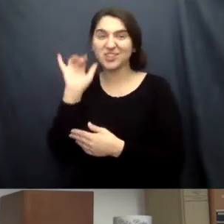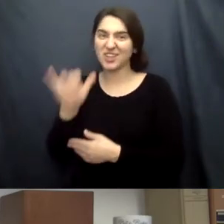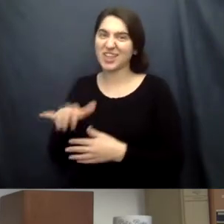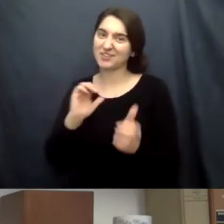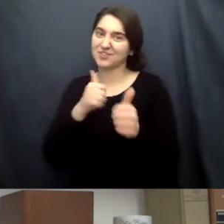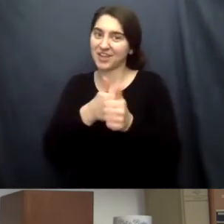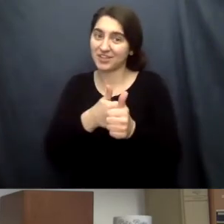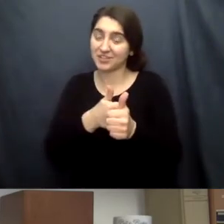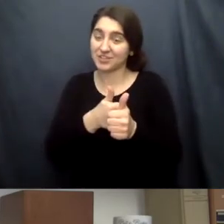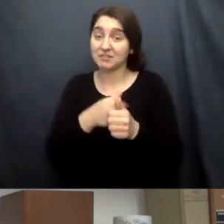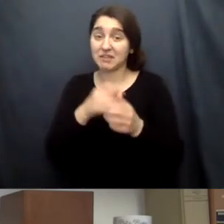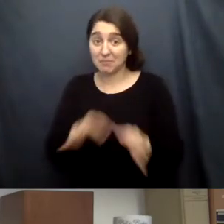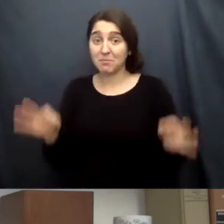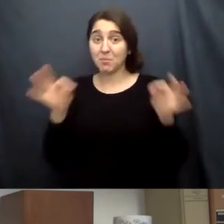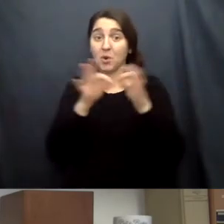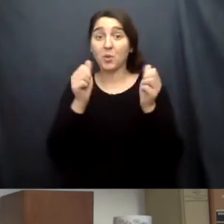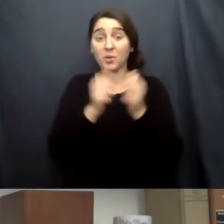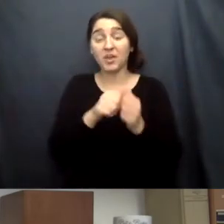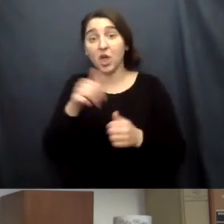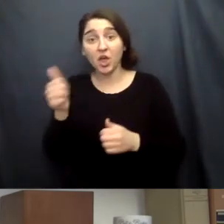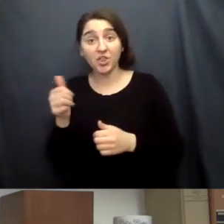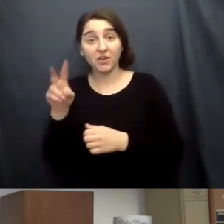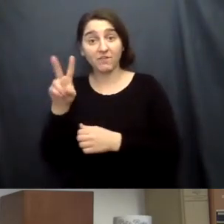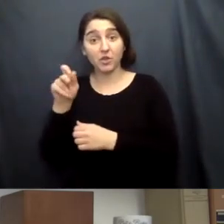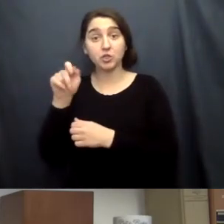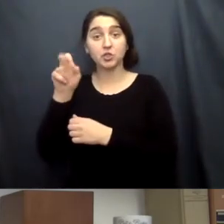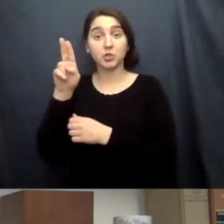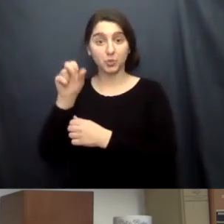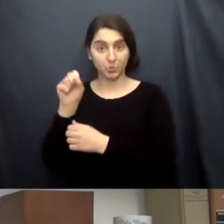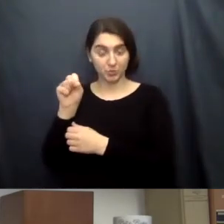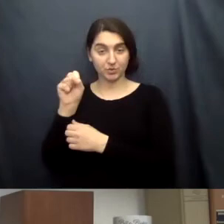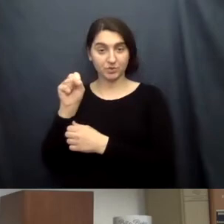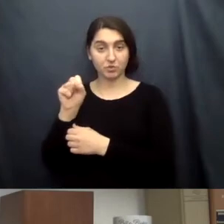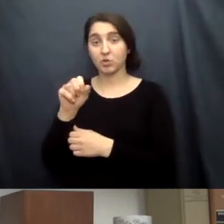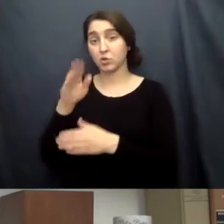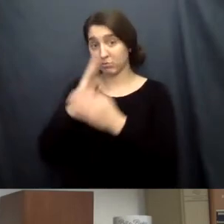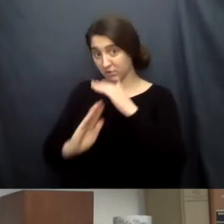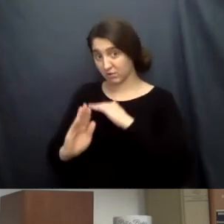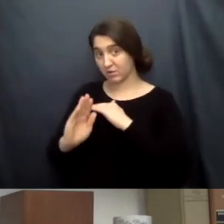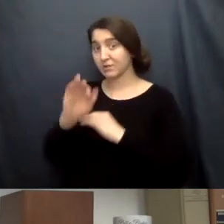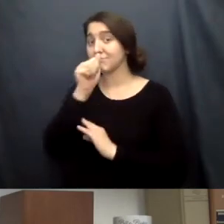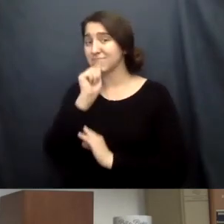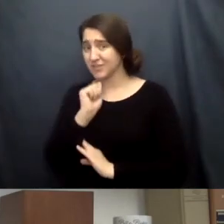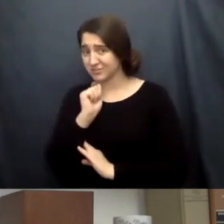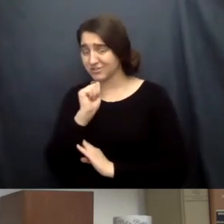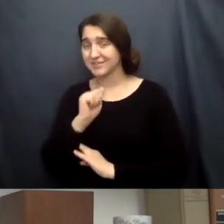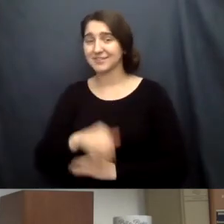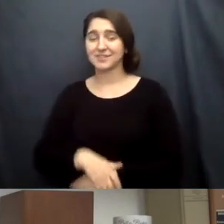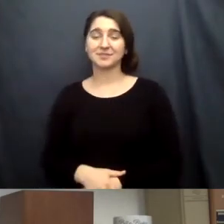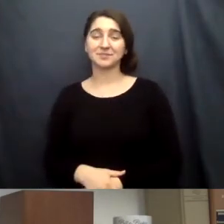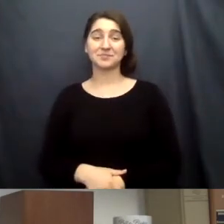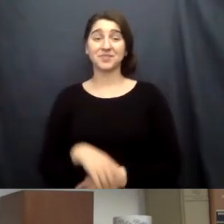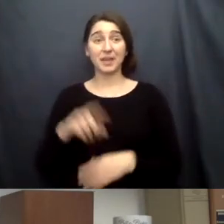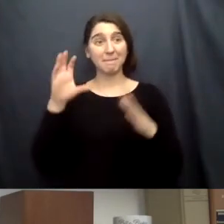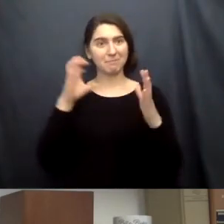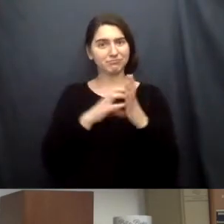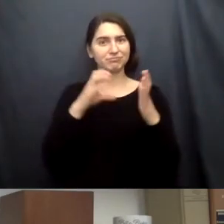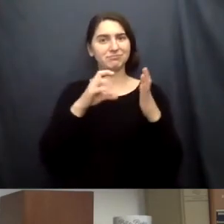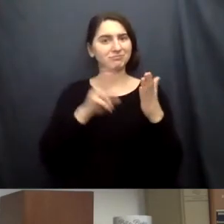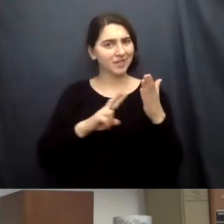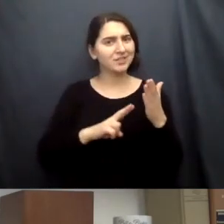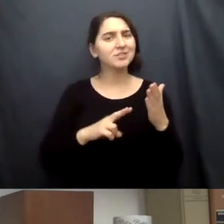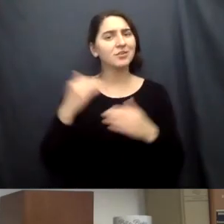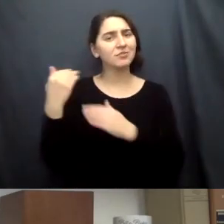of adventurous civility, along with the importance of other grounding virtues like humility and